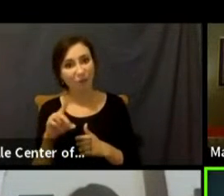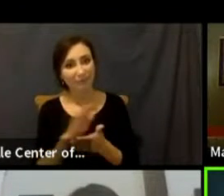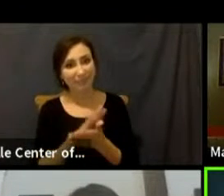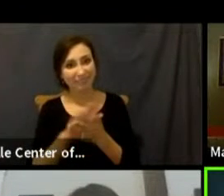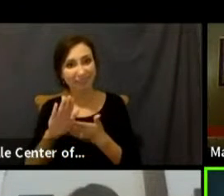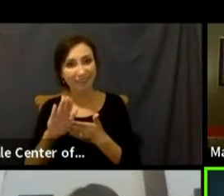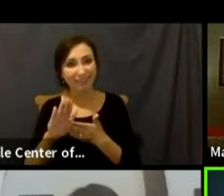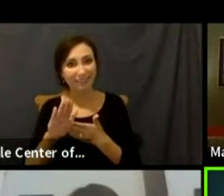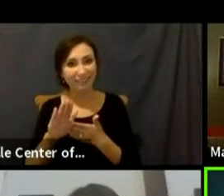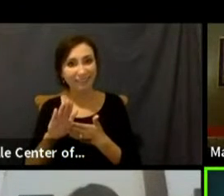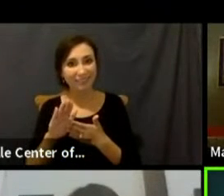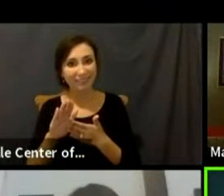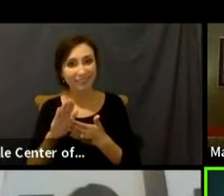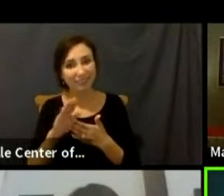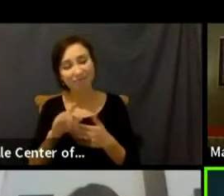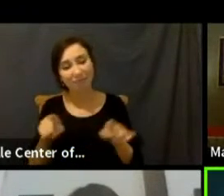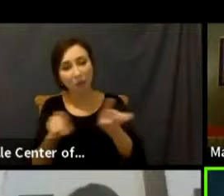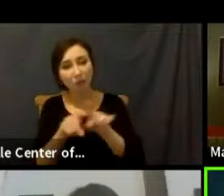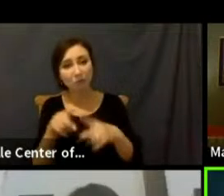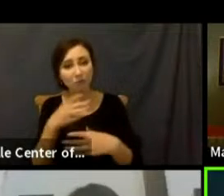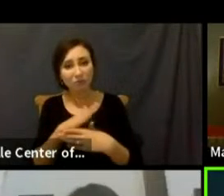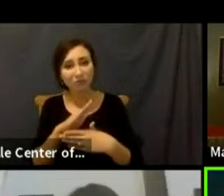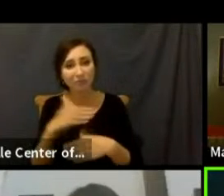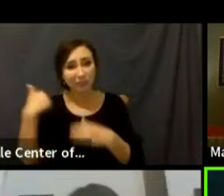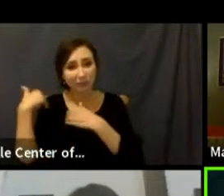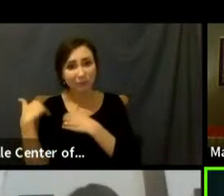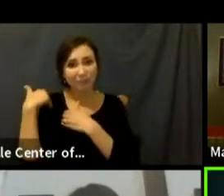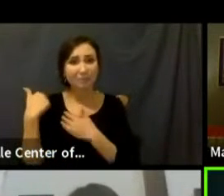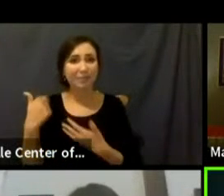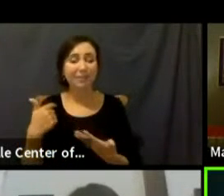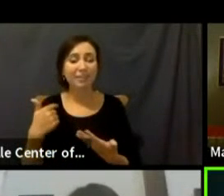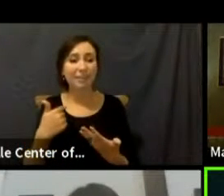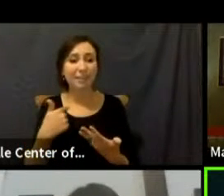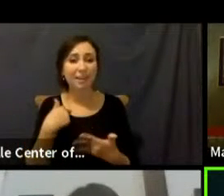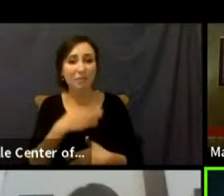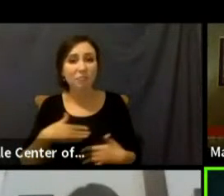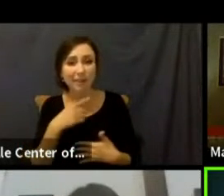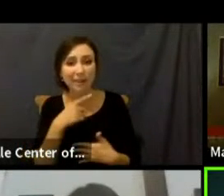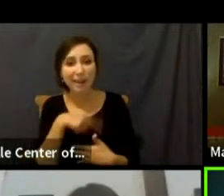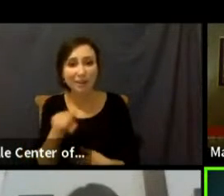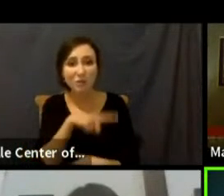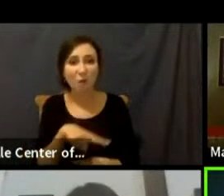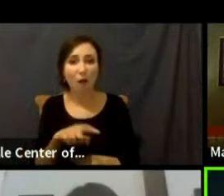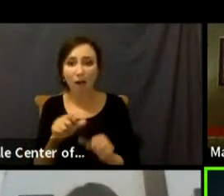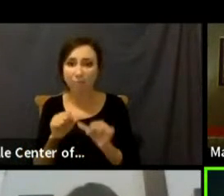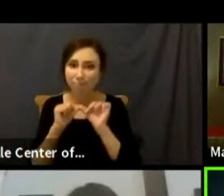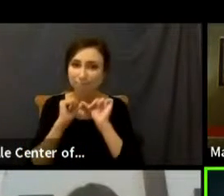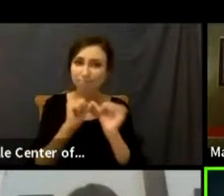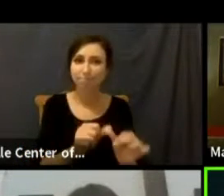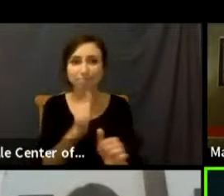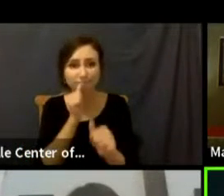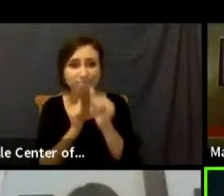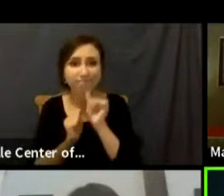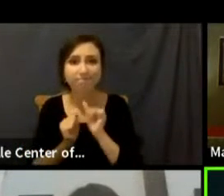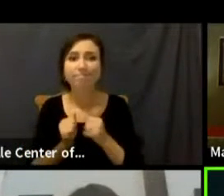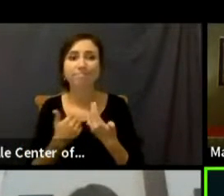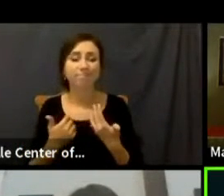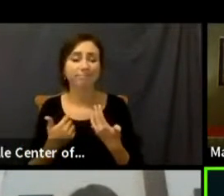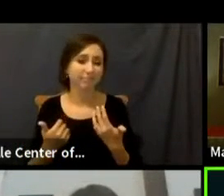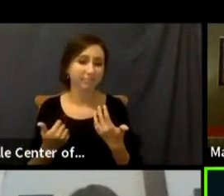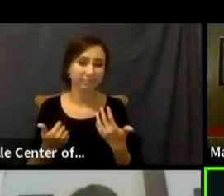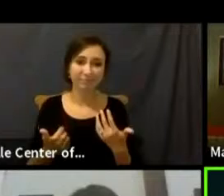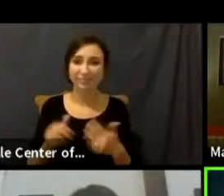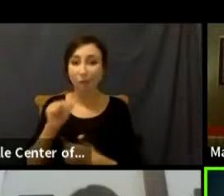have also the shared responsibility. And I know, and I appreciate all of you sticking to it, and Ani, you coming on, because I know it's